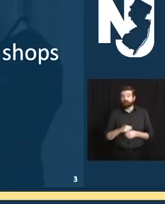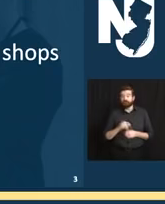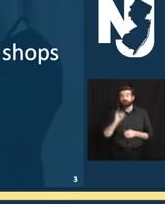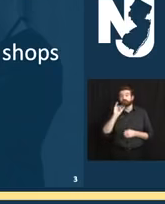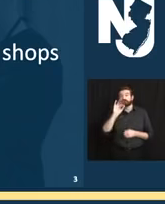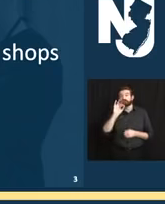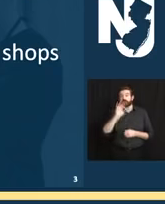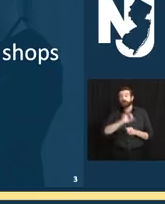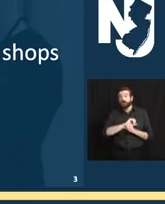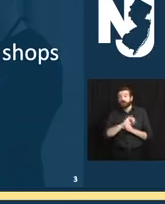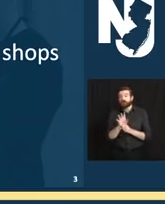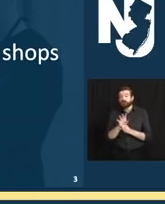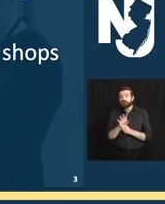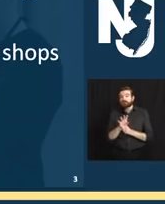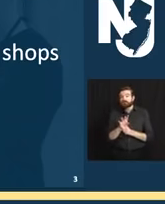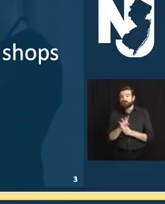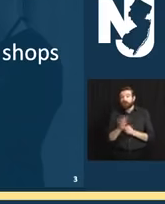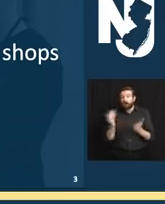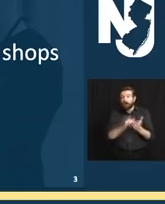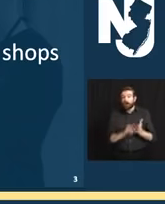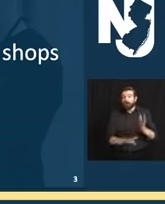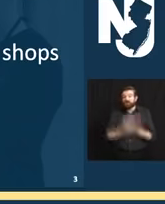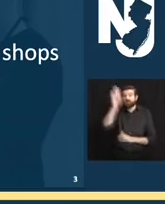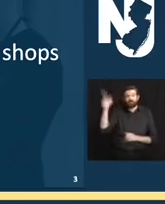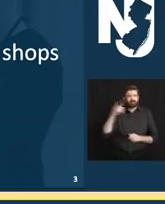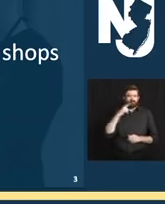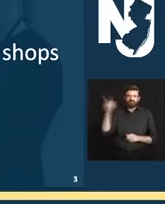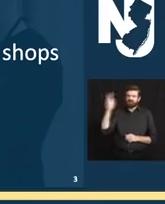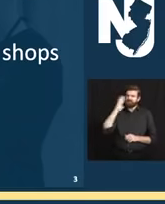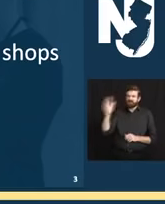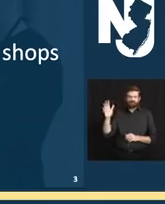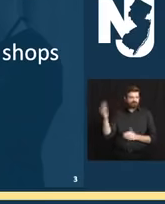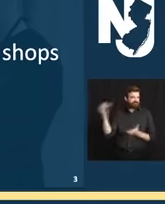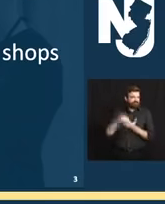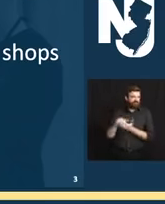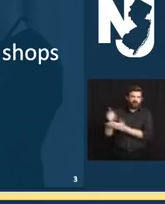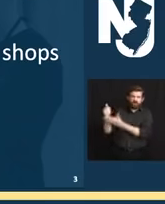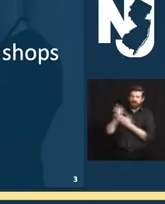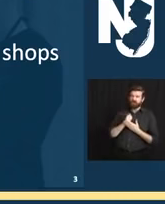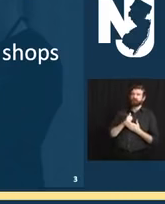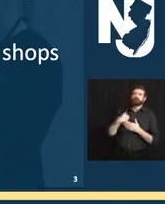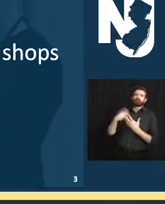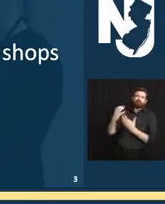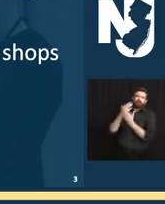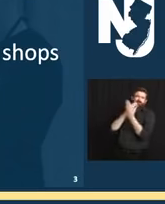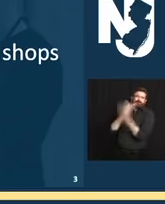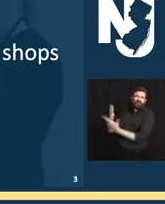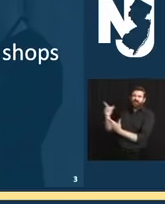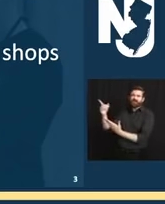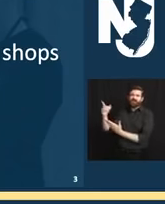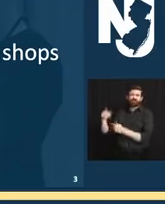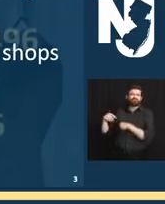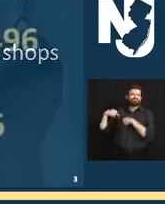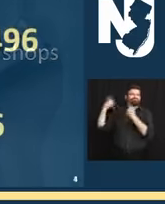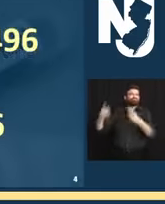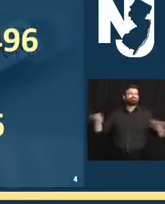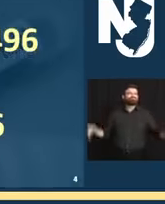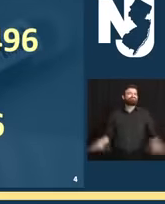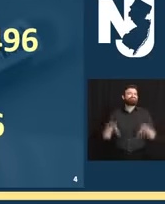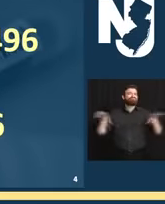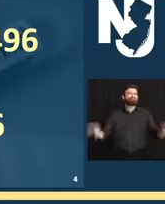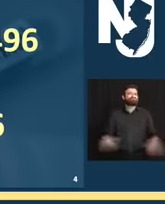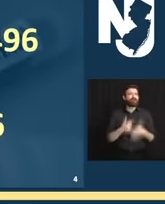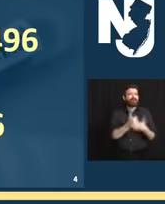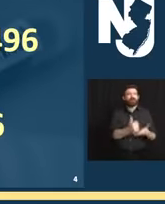particular shout out. He's a good man, and he and his team have been there in our hour of need. So let's go, if we could, to the overnight numbers.